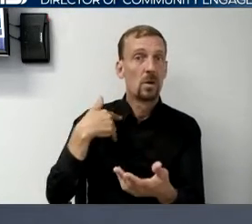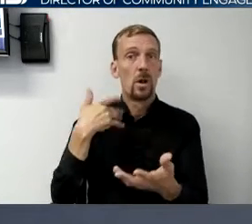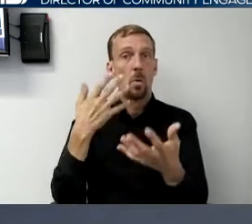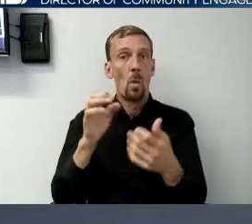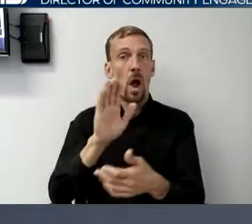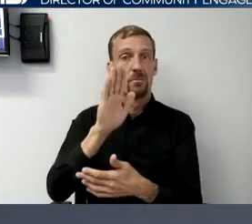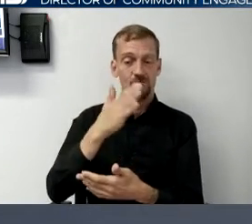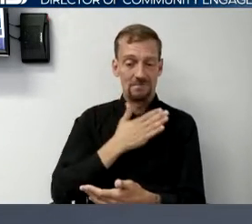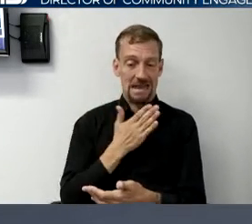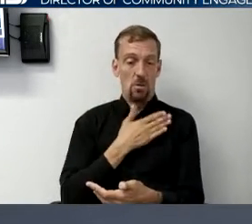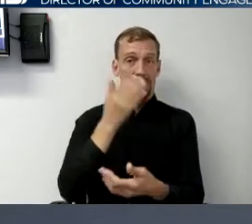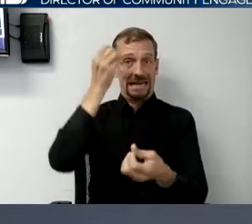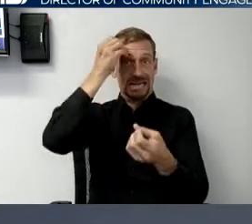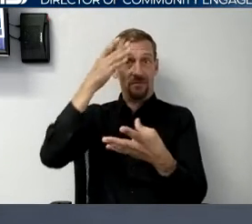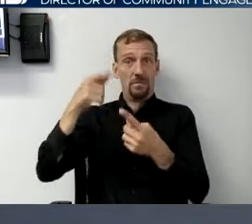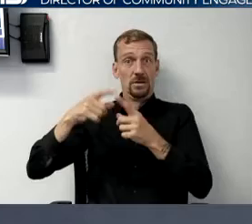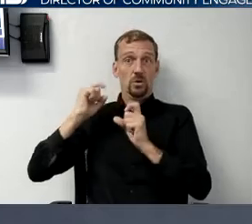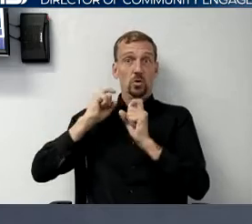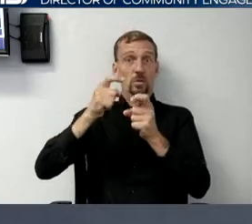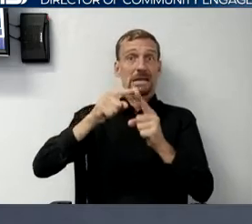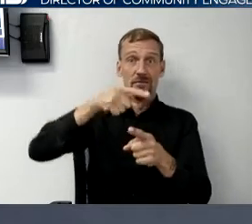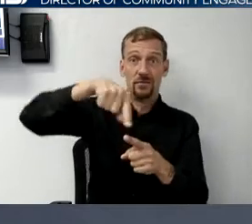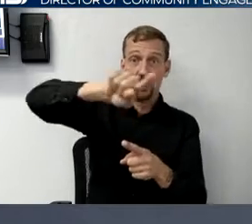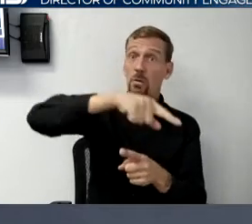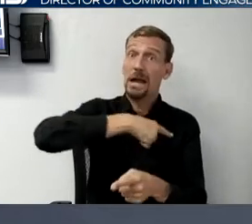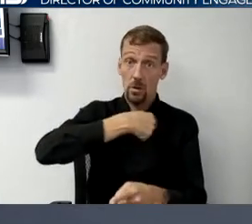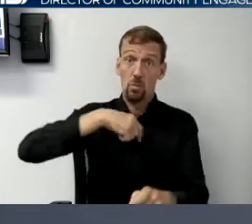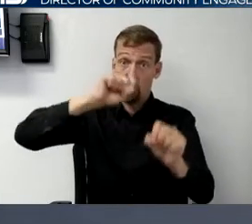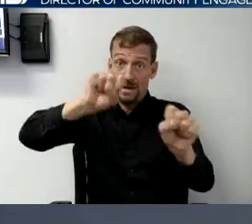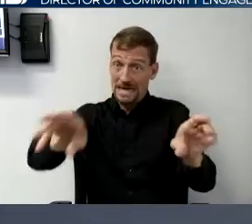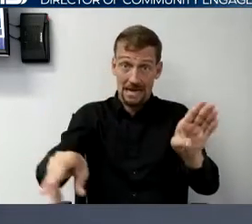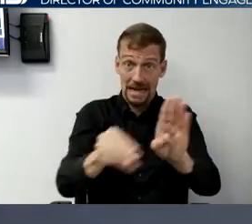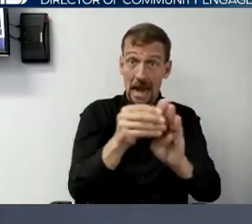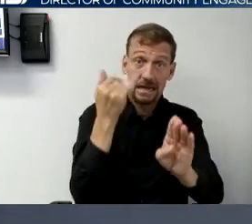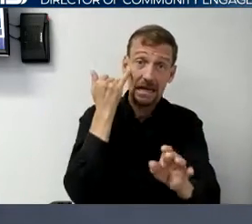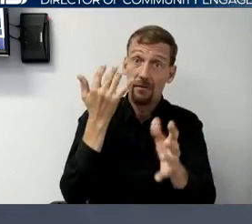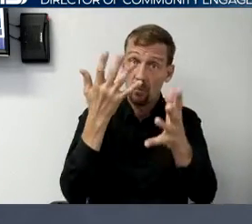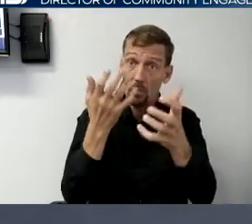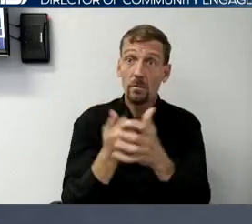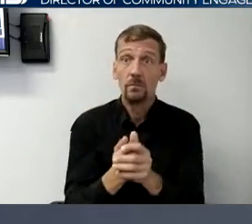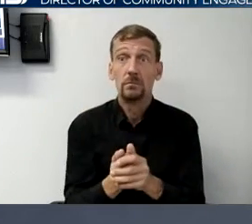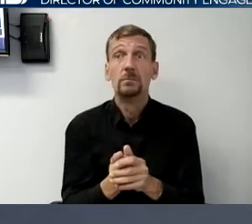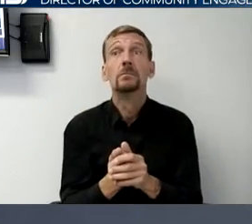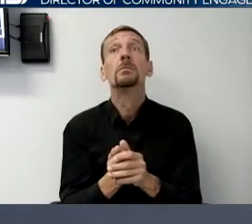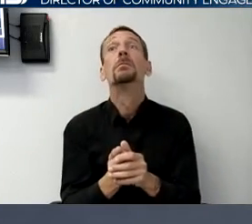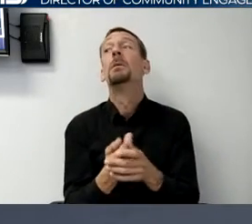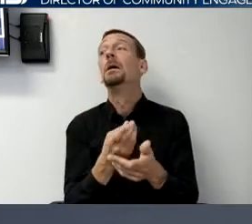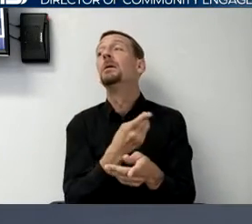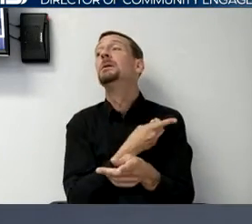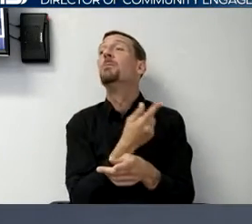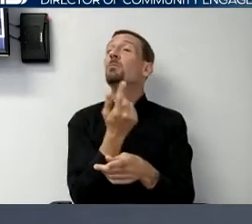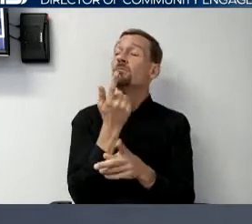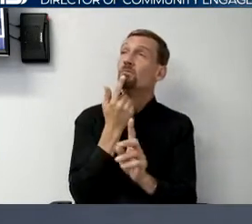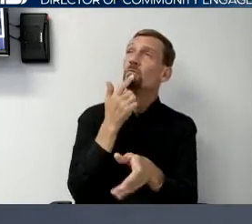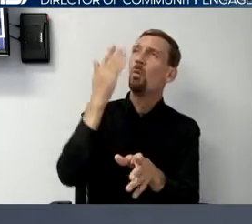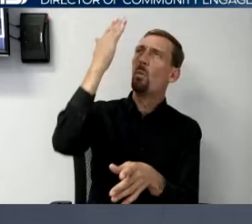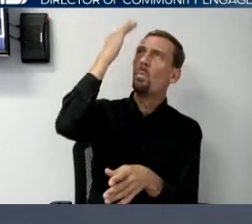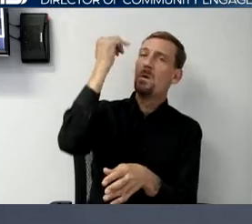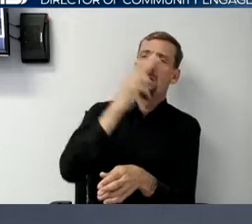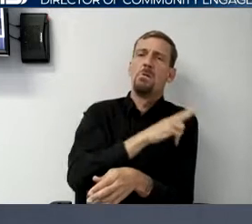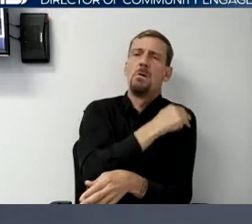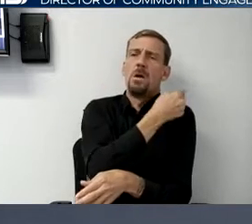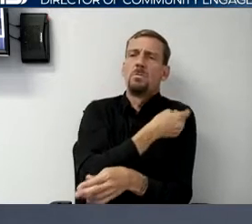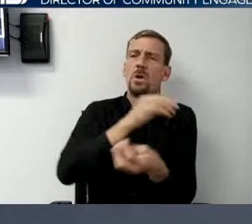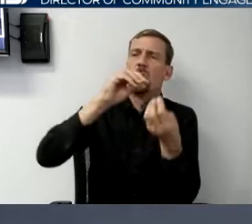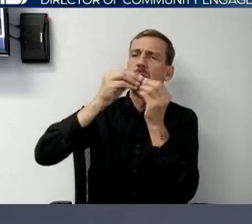So that's something that we could add. Okay. So here's a question. Why are the hospitalizations